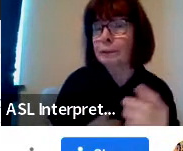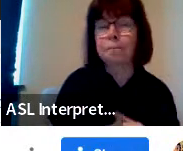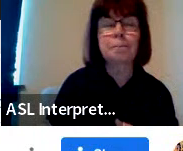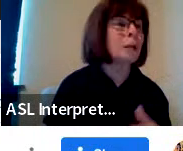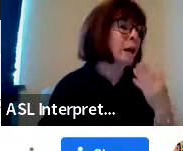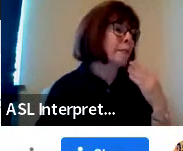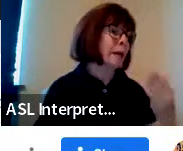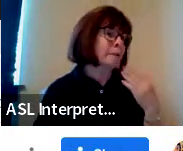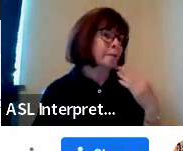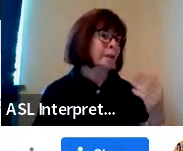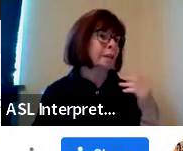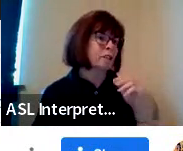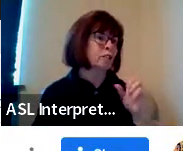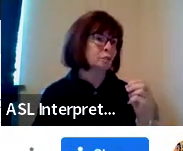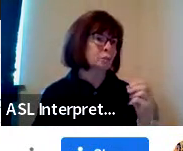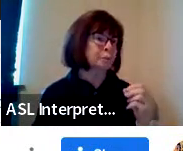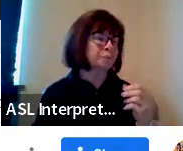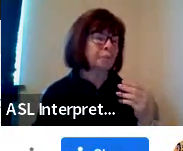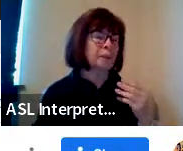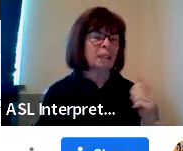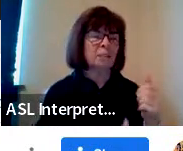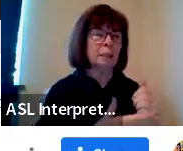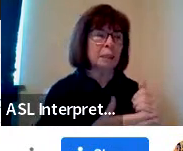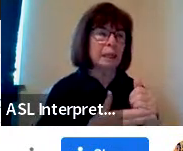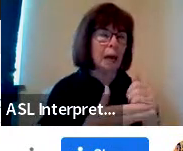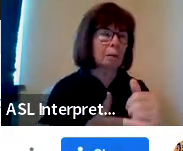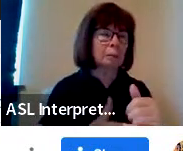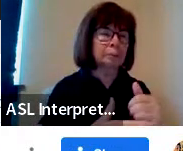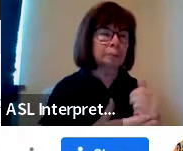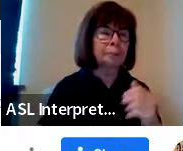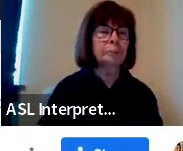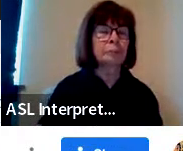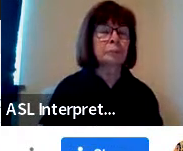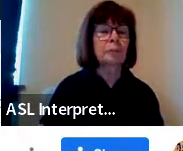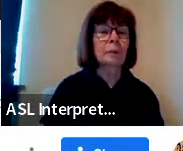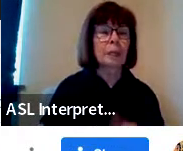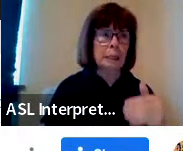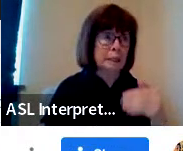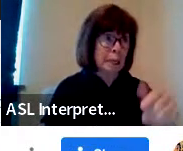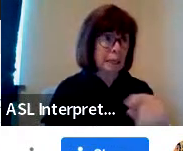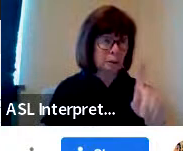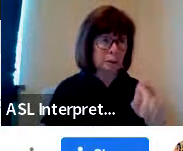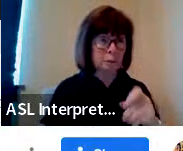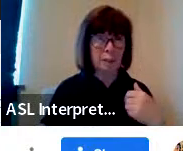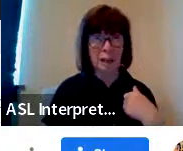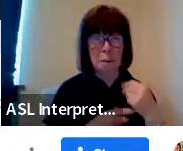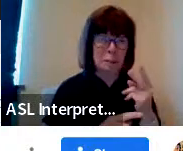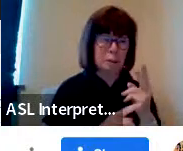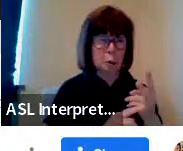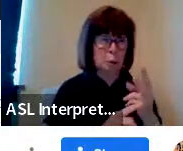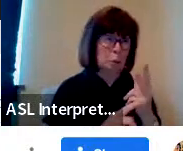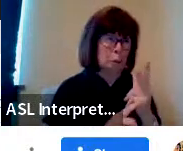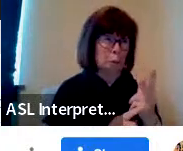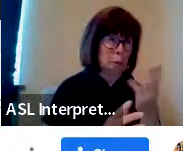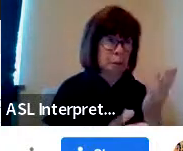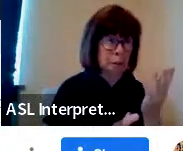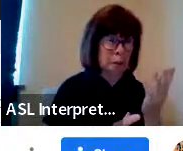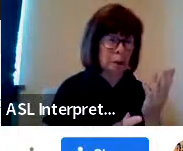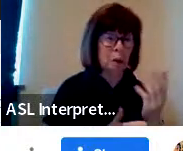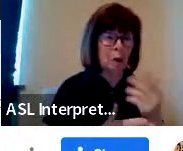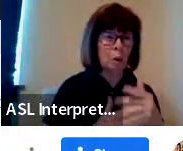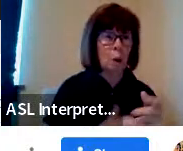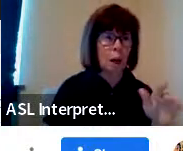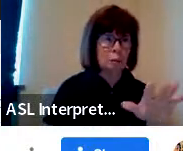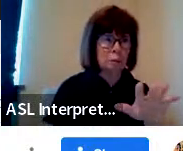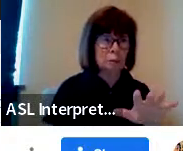that. That's very helpful. All right, let's go to the next question. I think we have about maybe 2 or 3 minutes left. What locations,